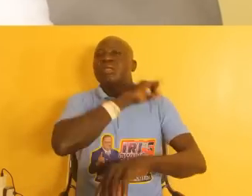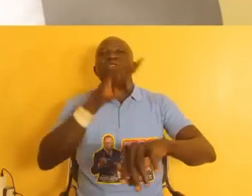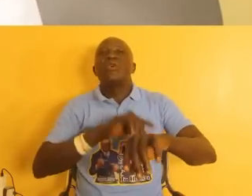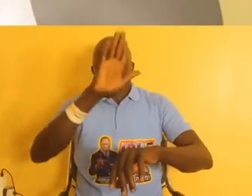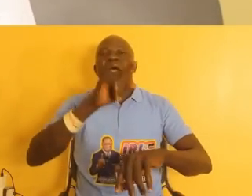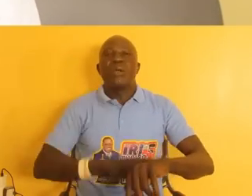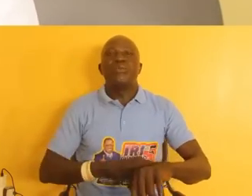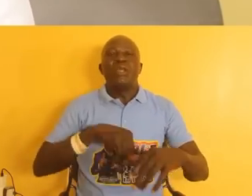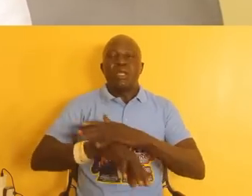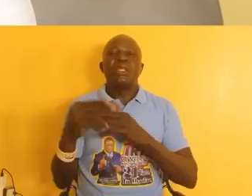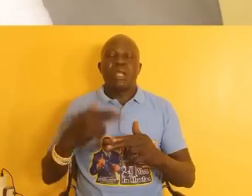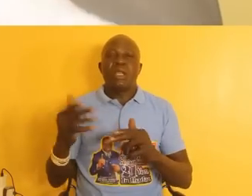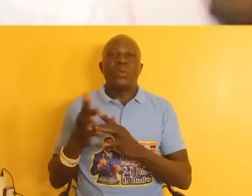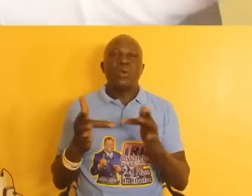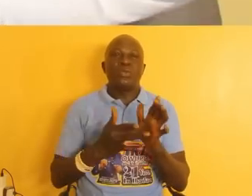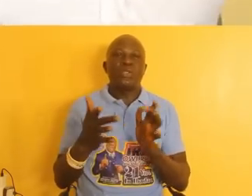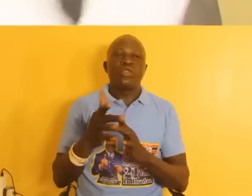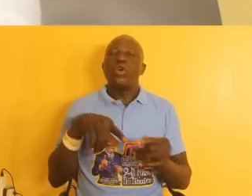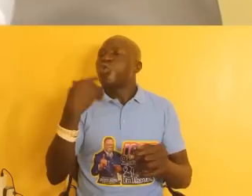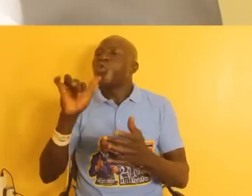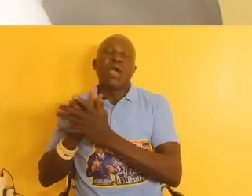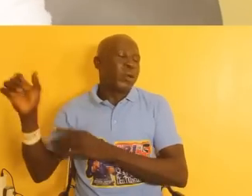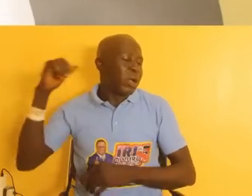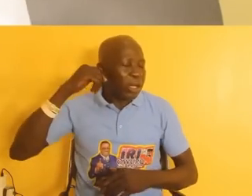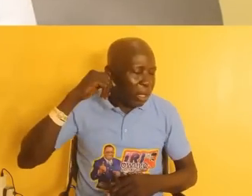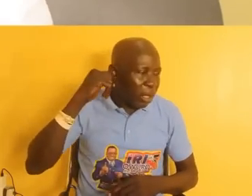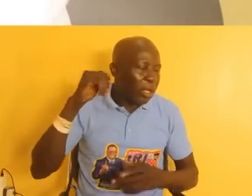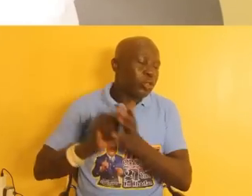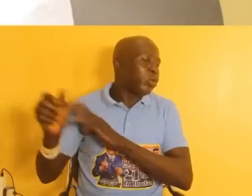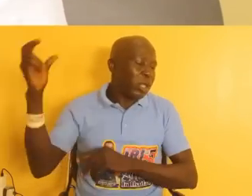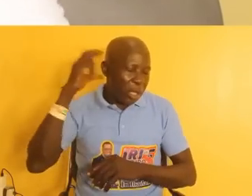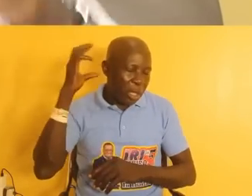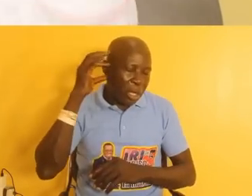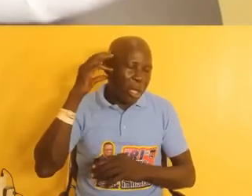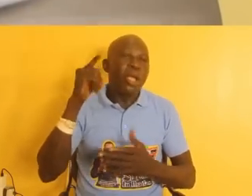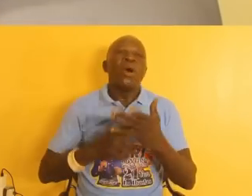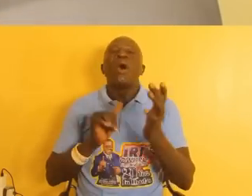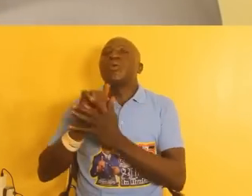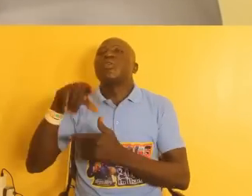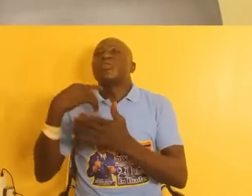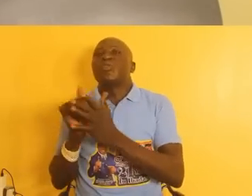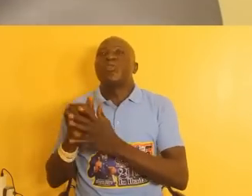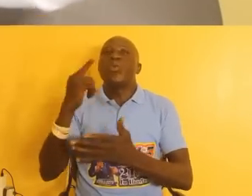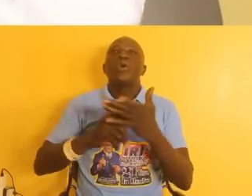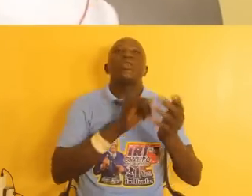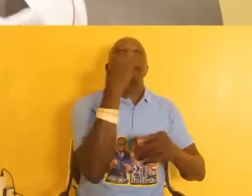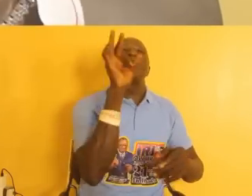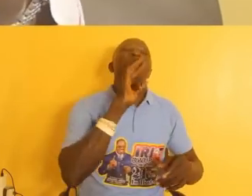you. Your time. In the name of Jesus. The one that Lati have here. Bo. To hear. Bo. Yeah. What the